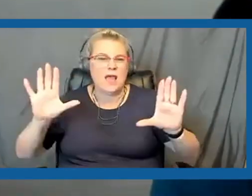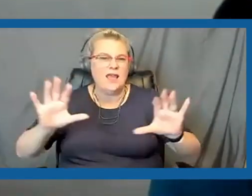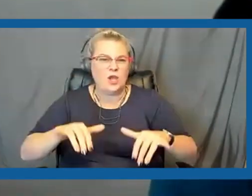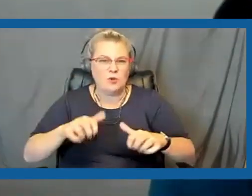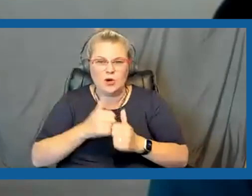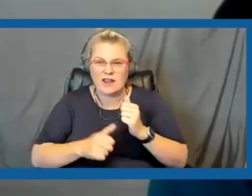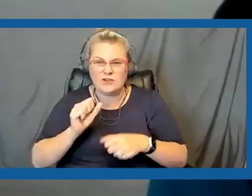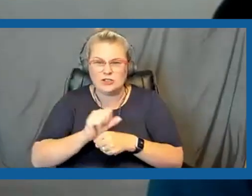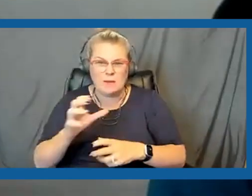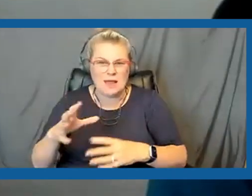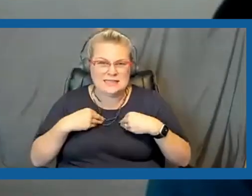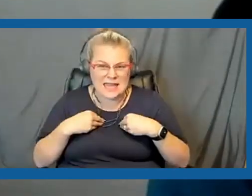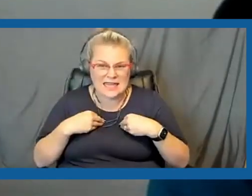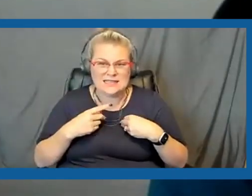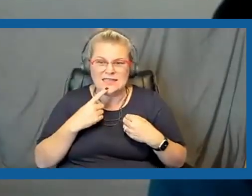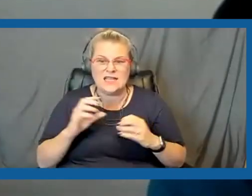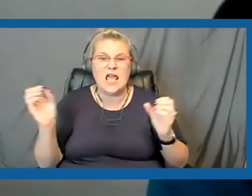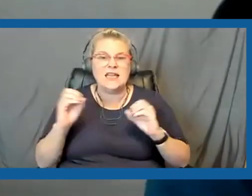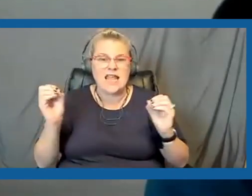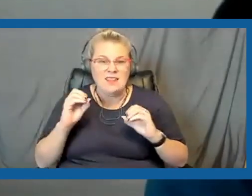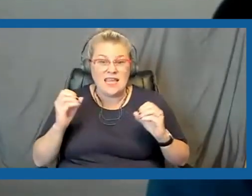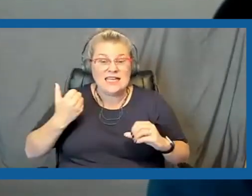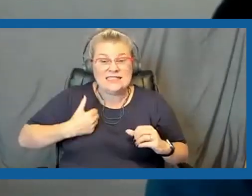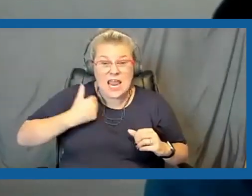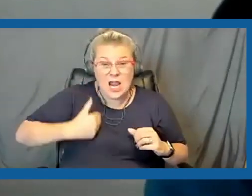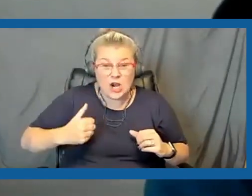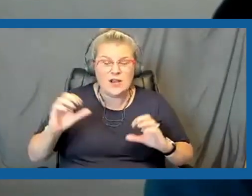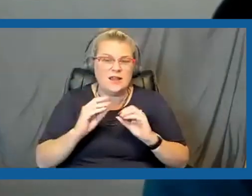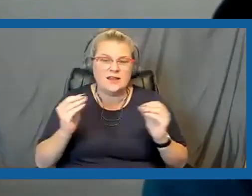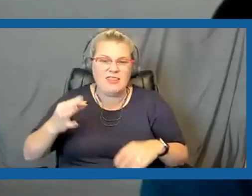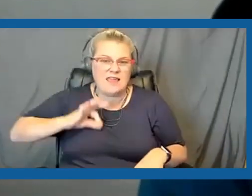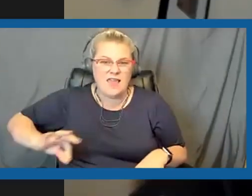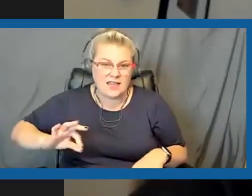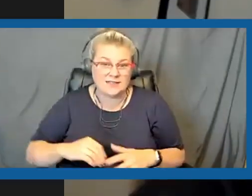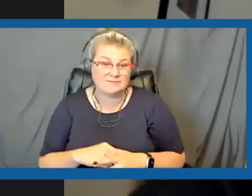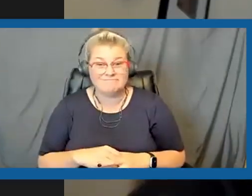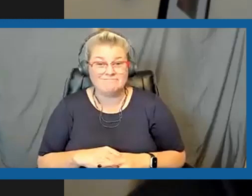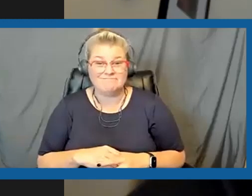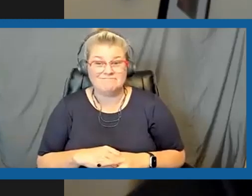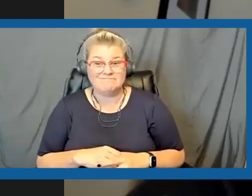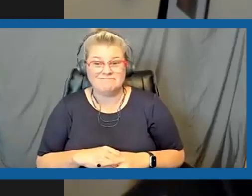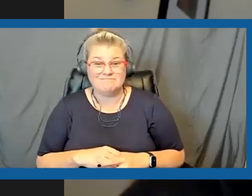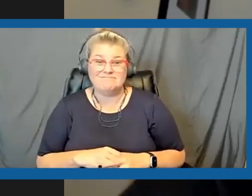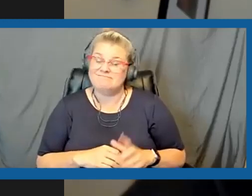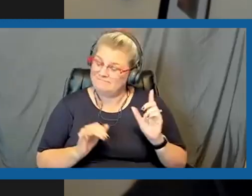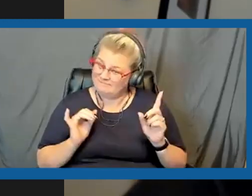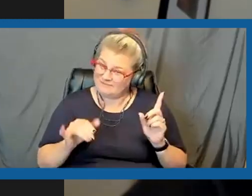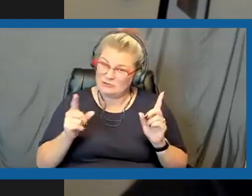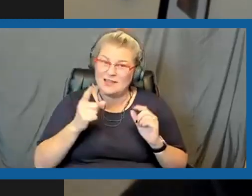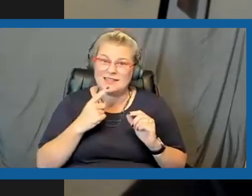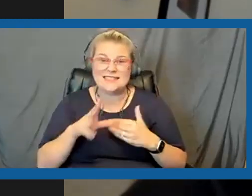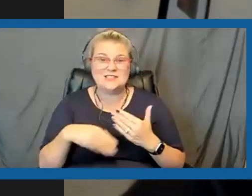take, is, you know, nothing dared, nothing gained. There you go. Says it all. That's